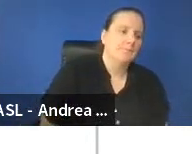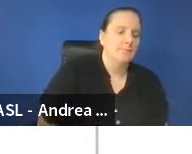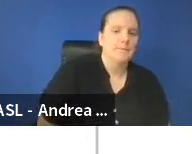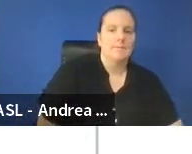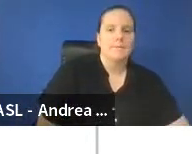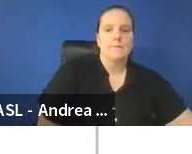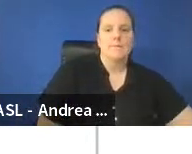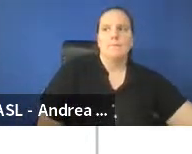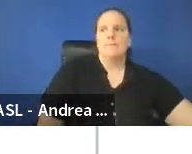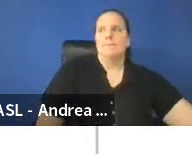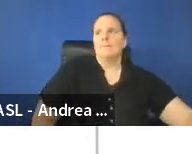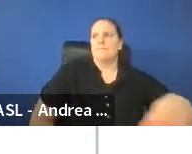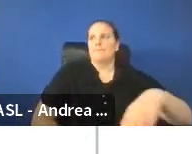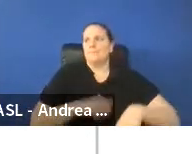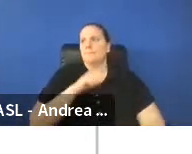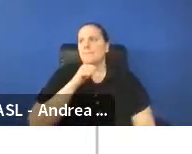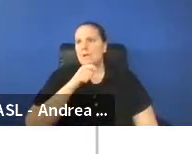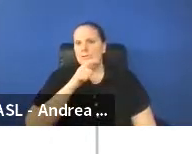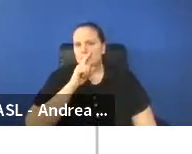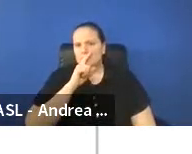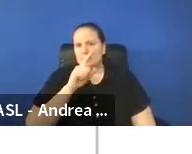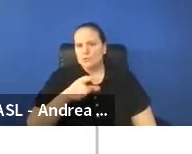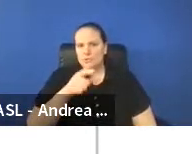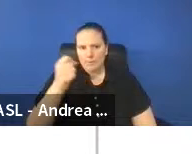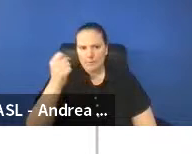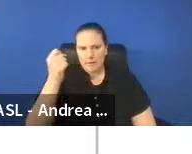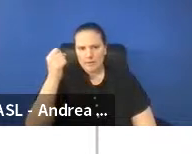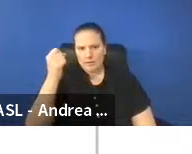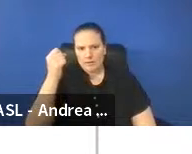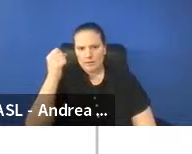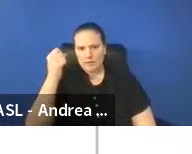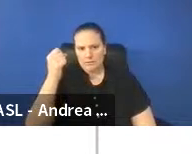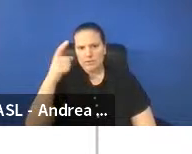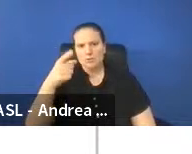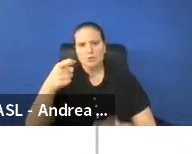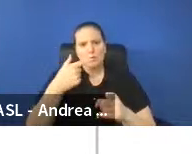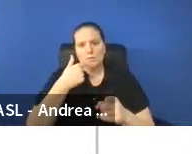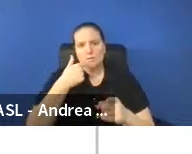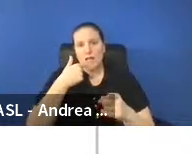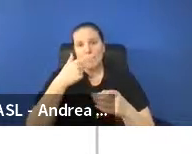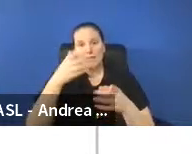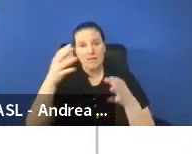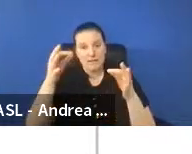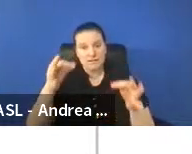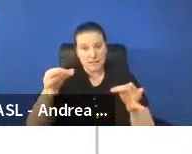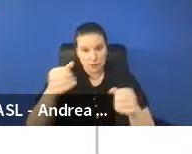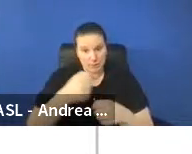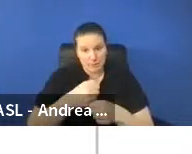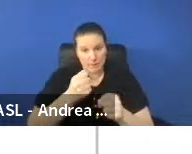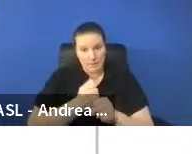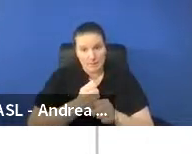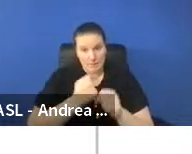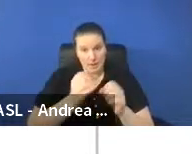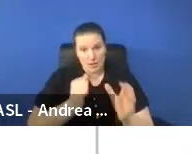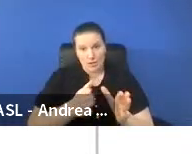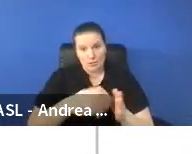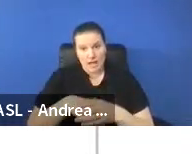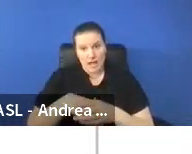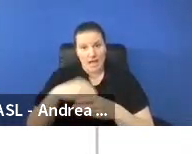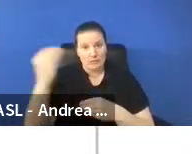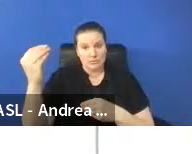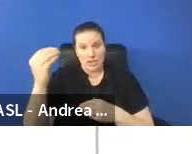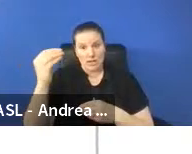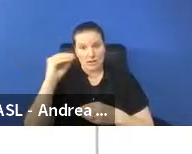I'm not sure I understand. So what you're telling me is that the decision makers are outside